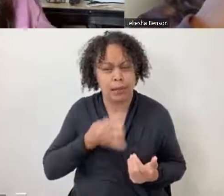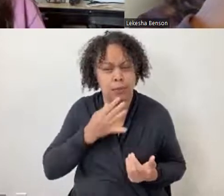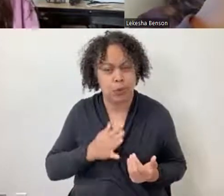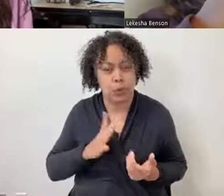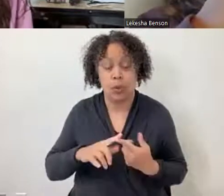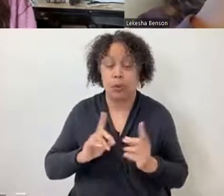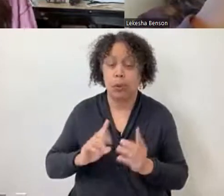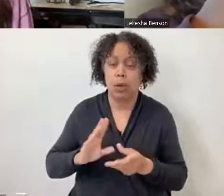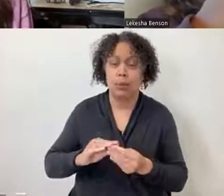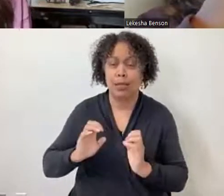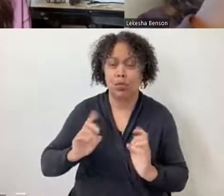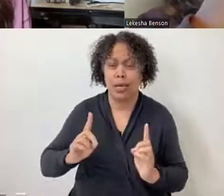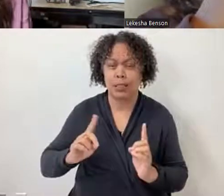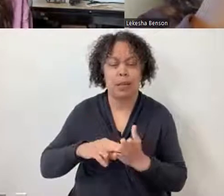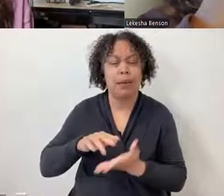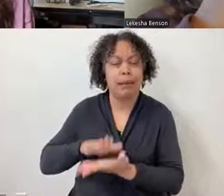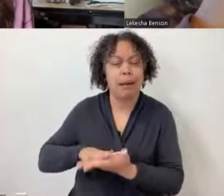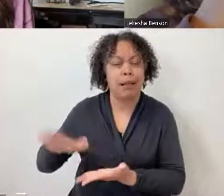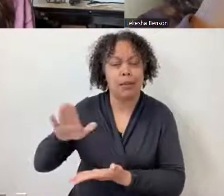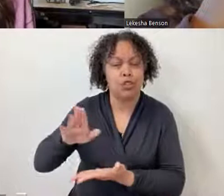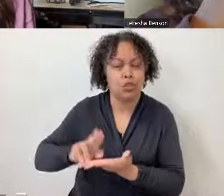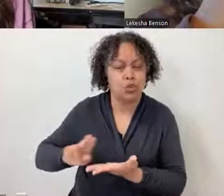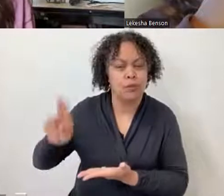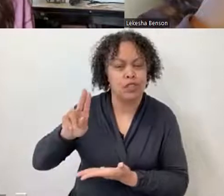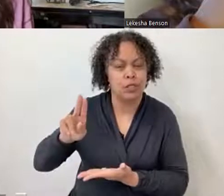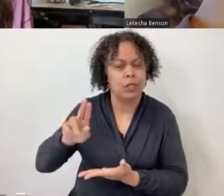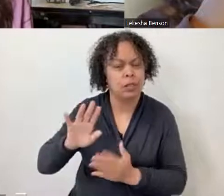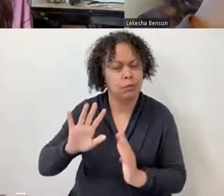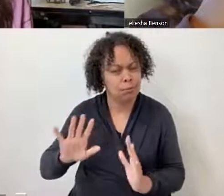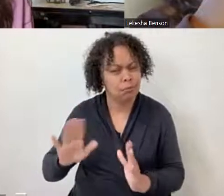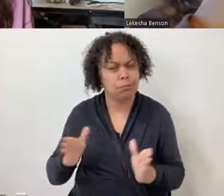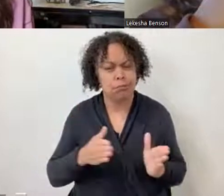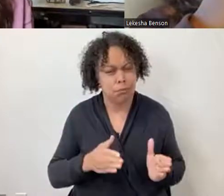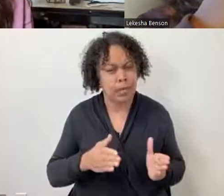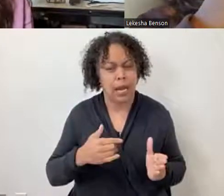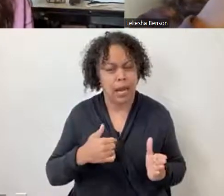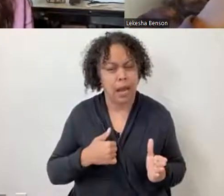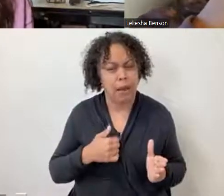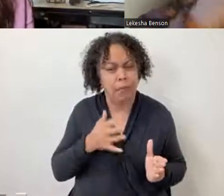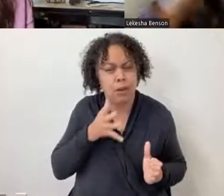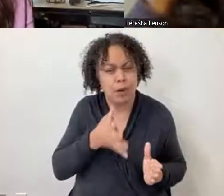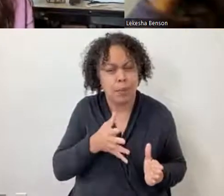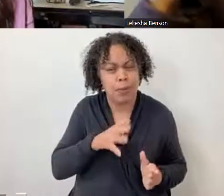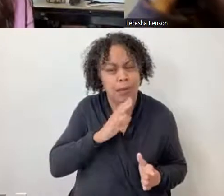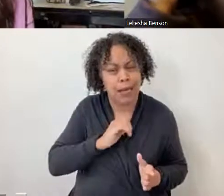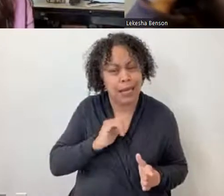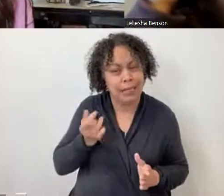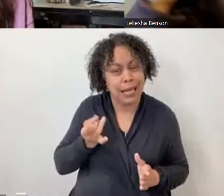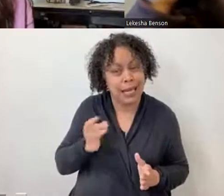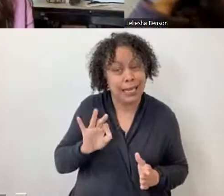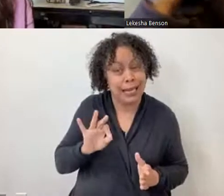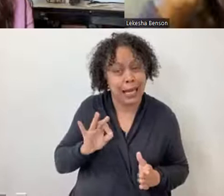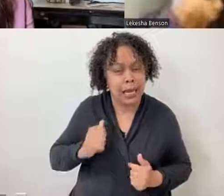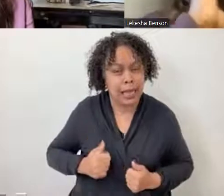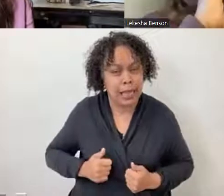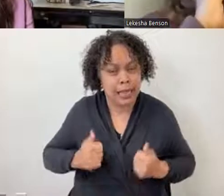they immediately go to schools, college, universities, instead of the fact that I have a grandma who's 89 and who has lived life